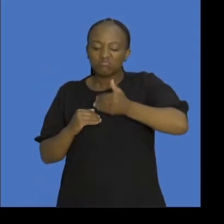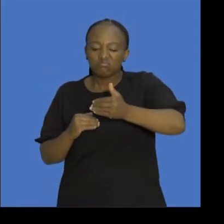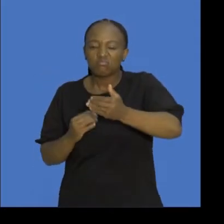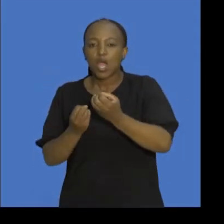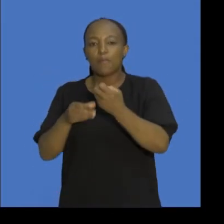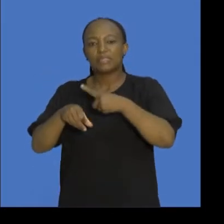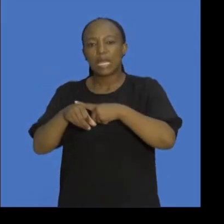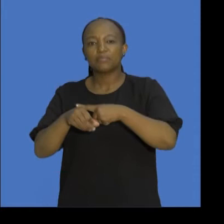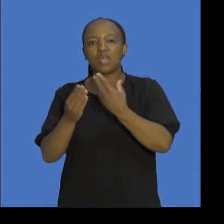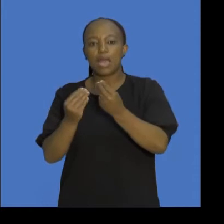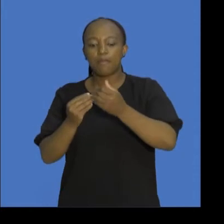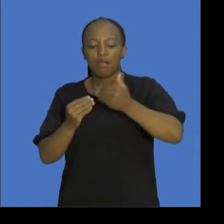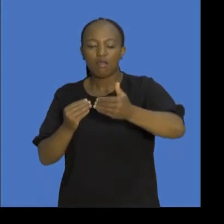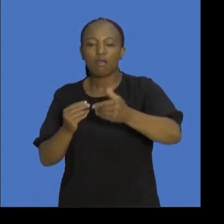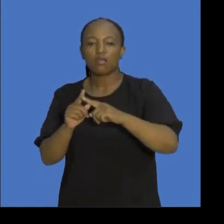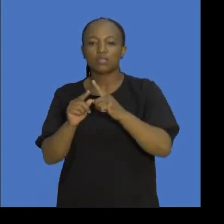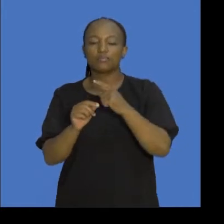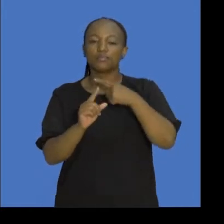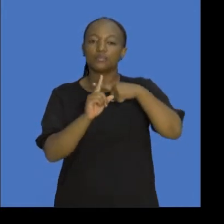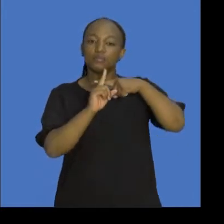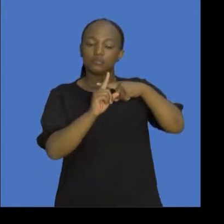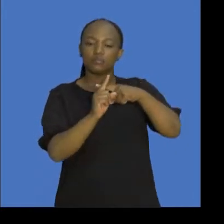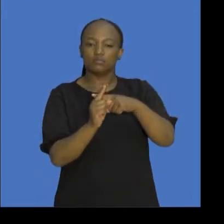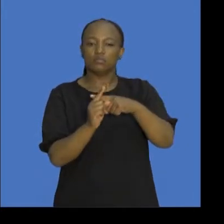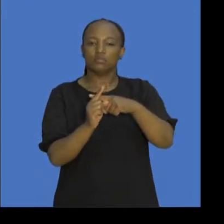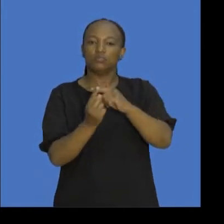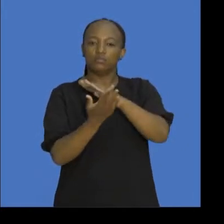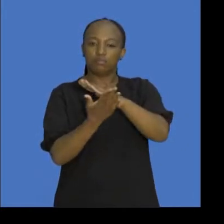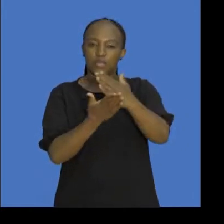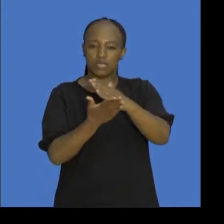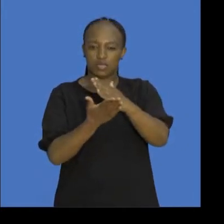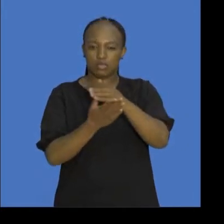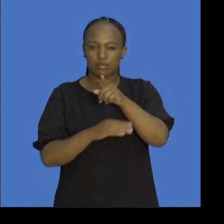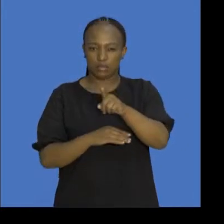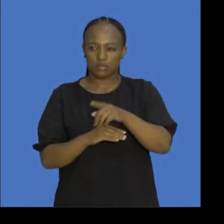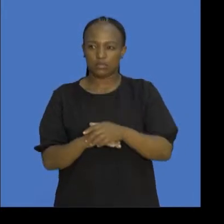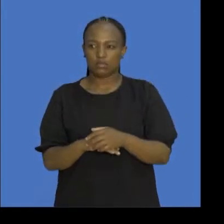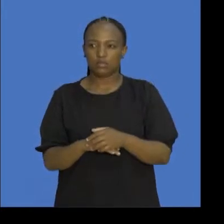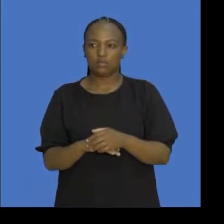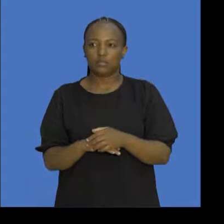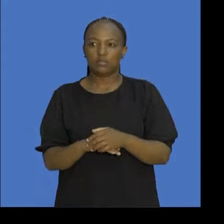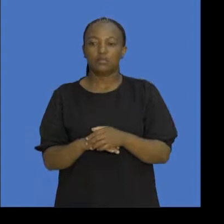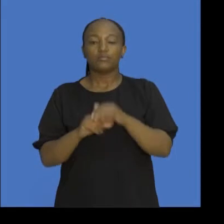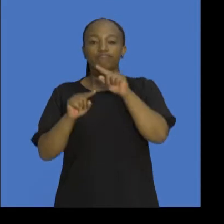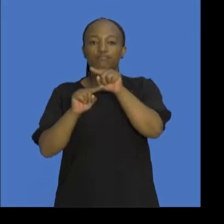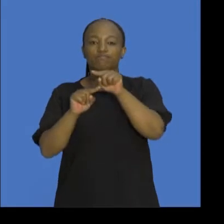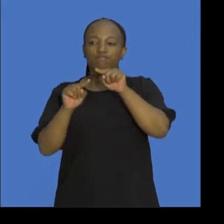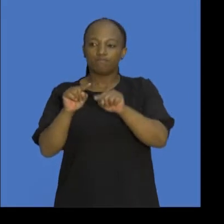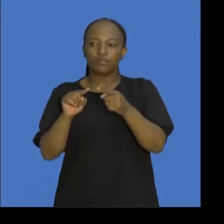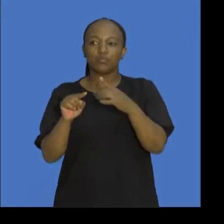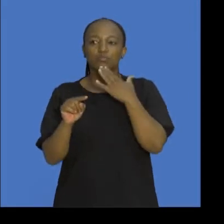okay, times the midpoint. This is the total number of frequency,